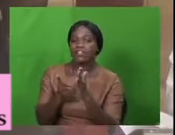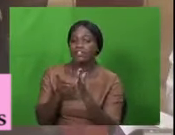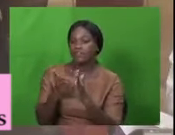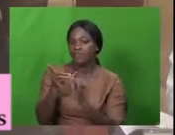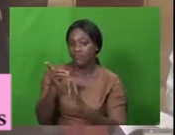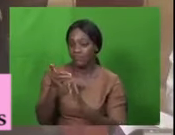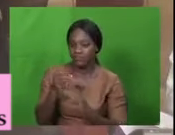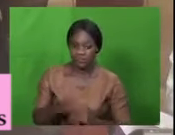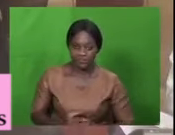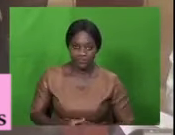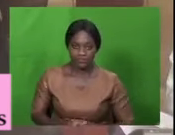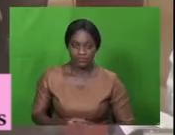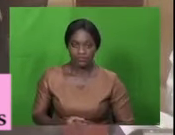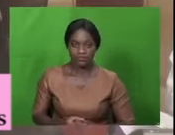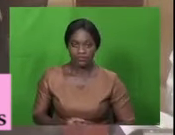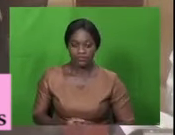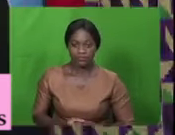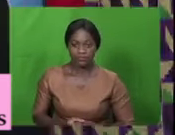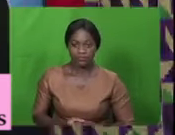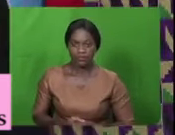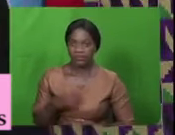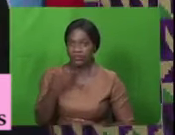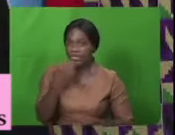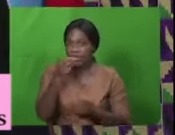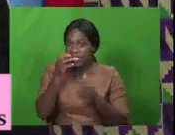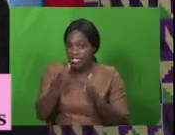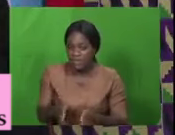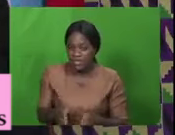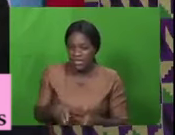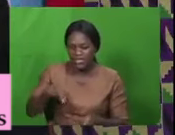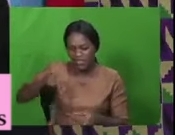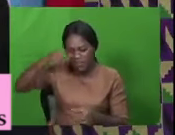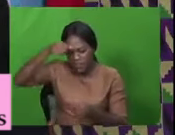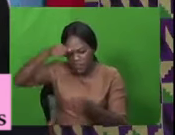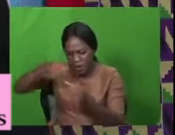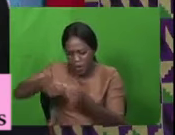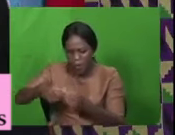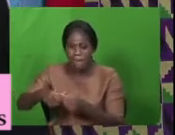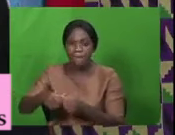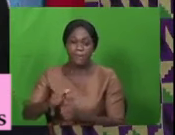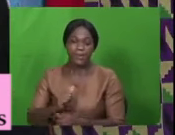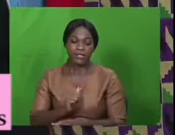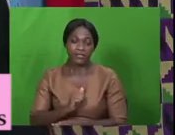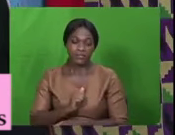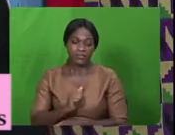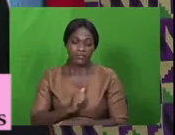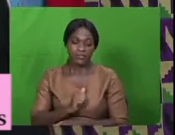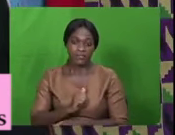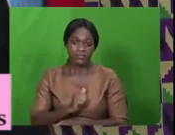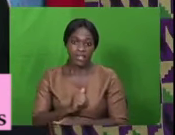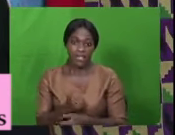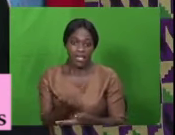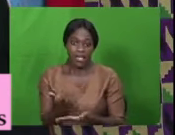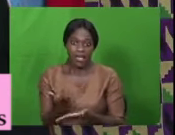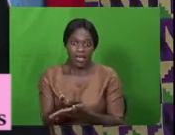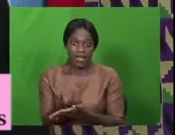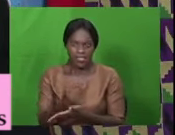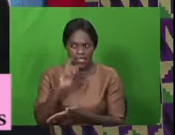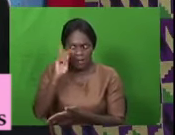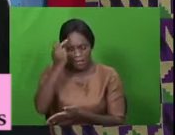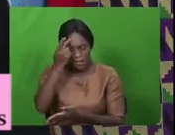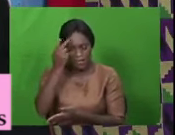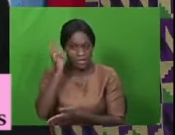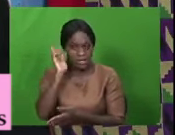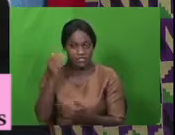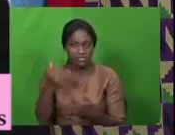Indeed, Mr. Speaker, we must remind ourselves that in our country's political history, it is